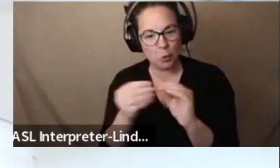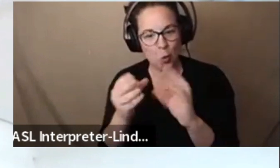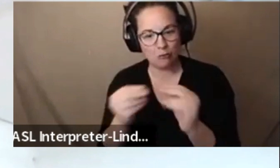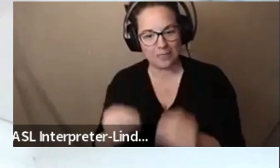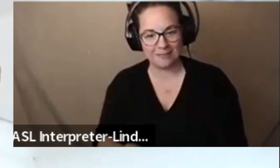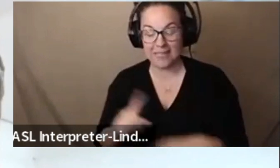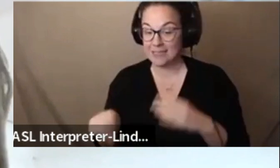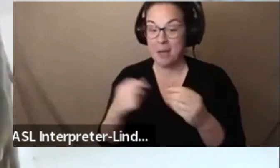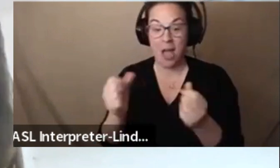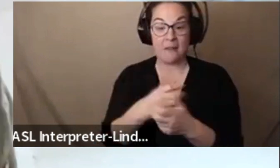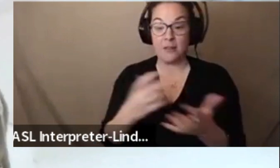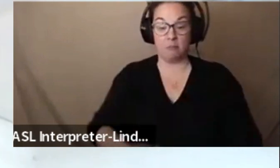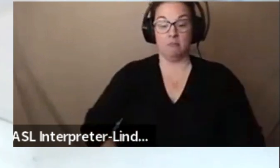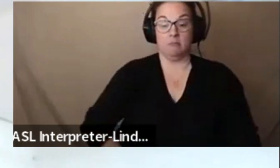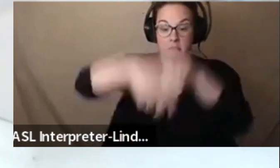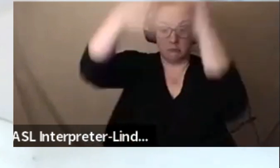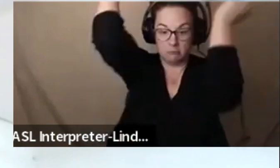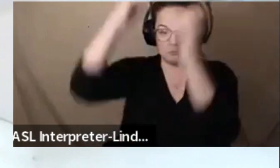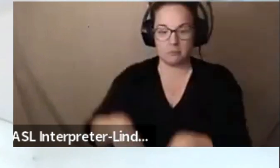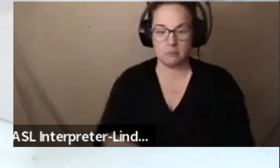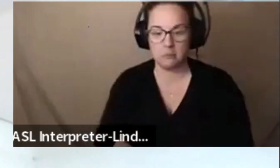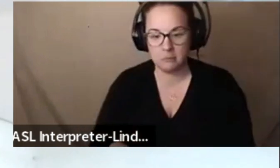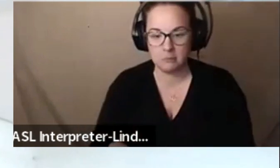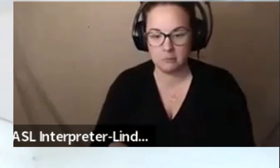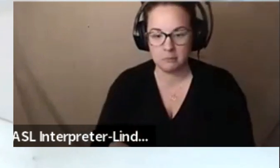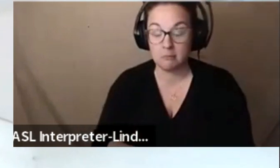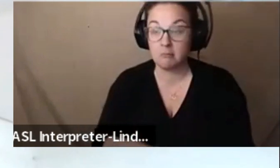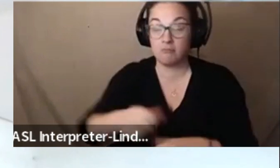just kind of just throwing everything up in the air